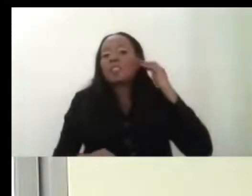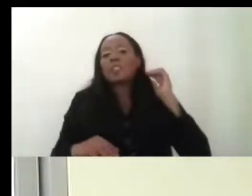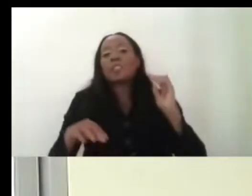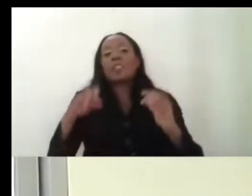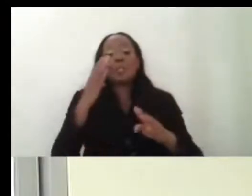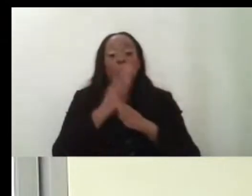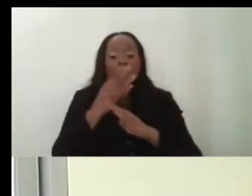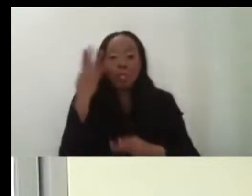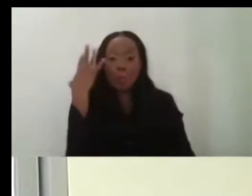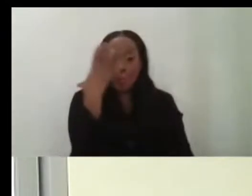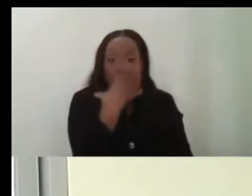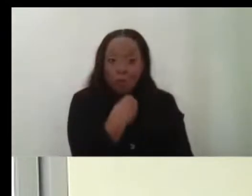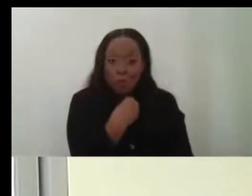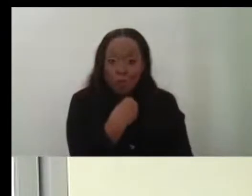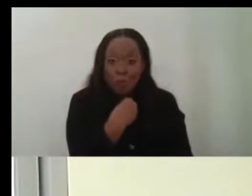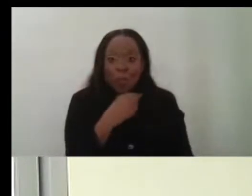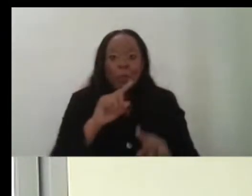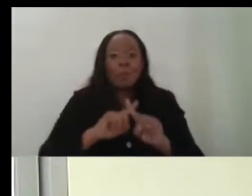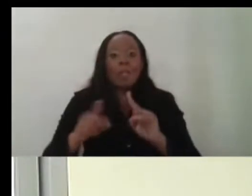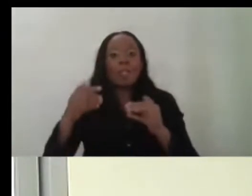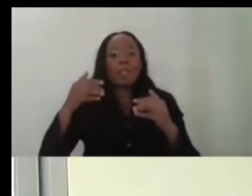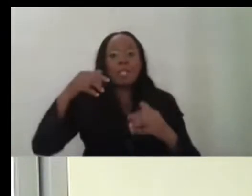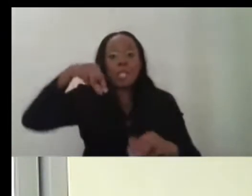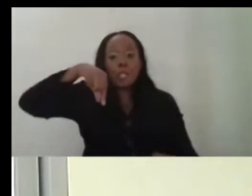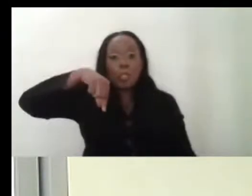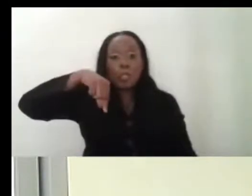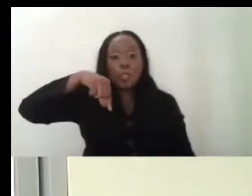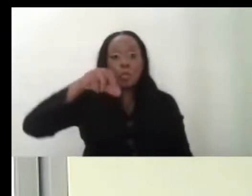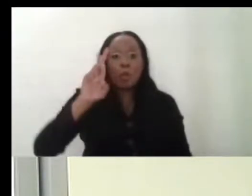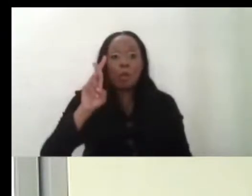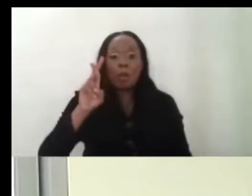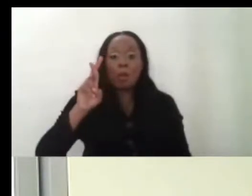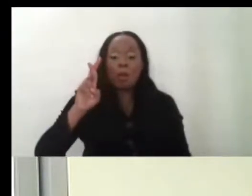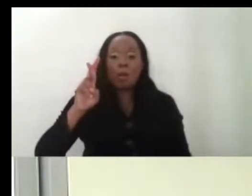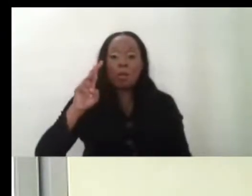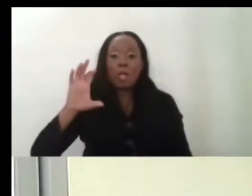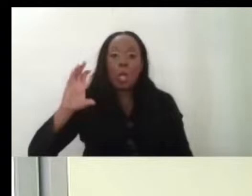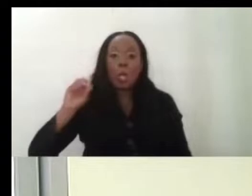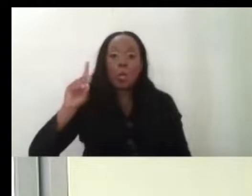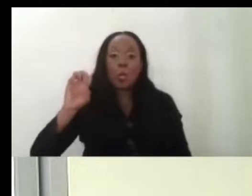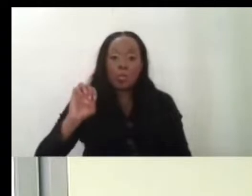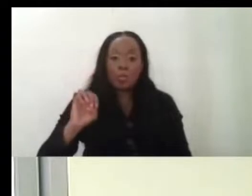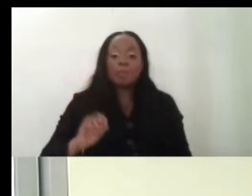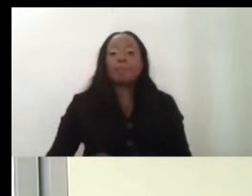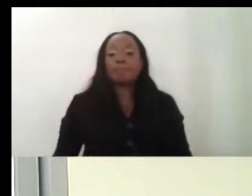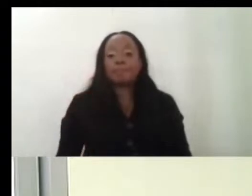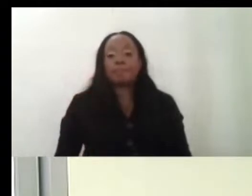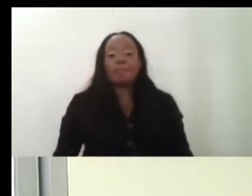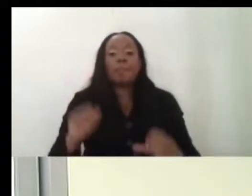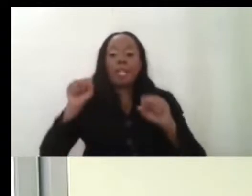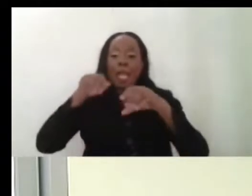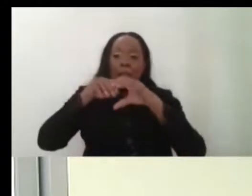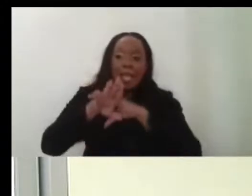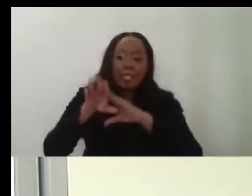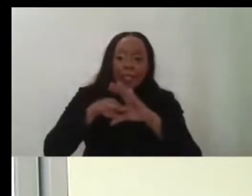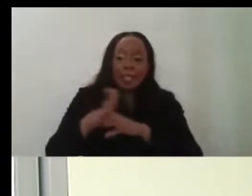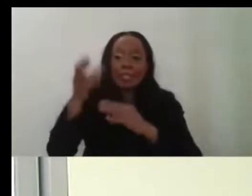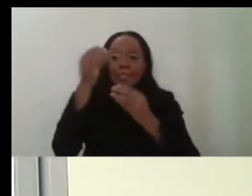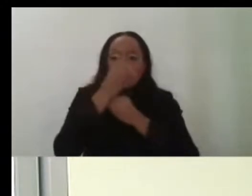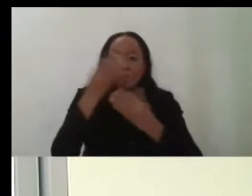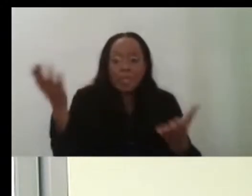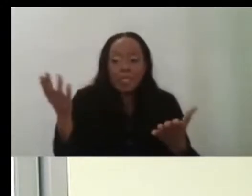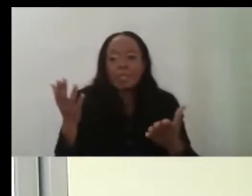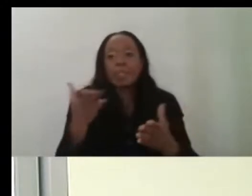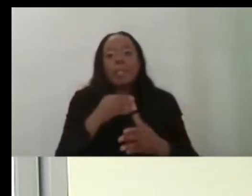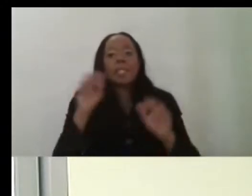branded, there's also a QR code on the bus that person can access information on multiple hazards as well as the